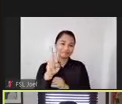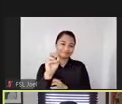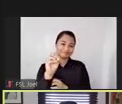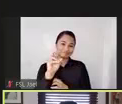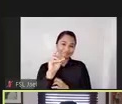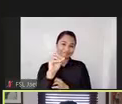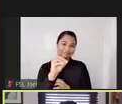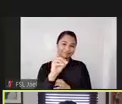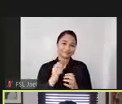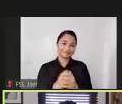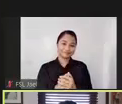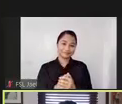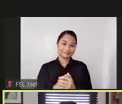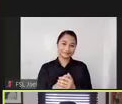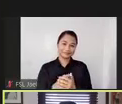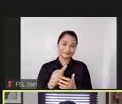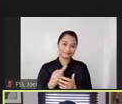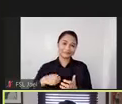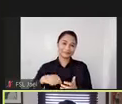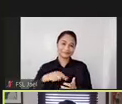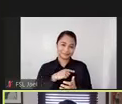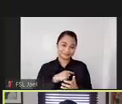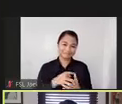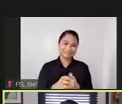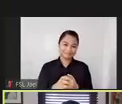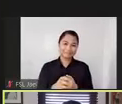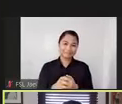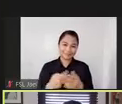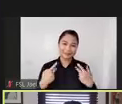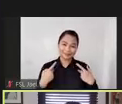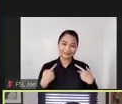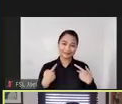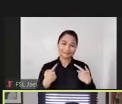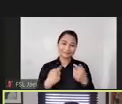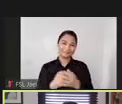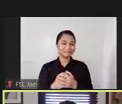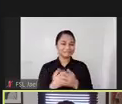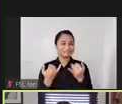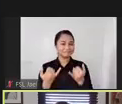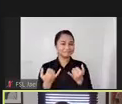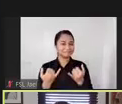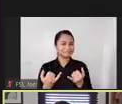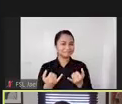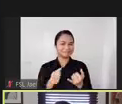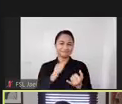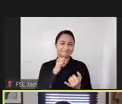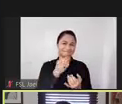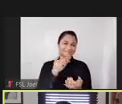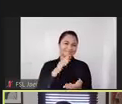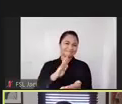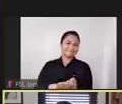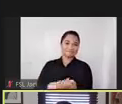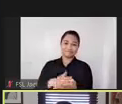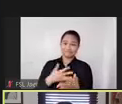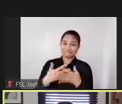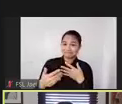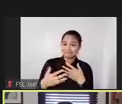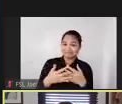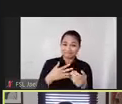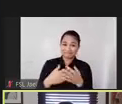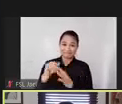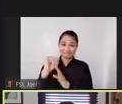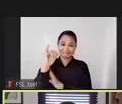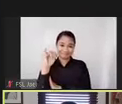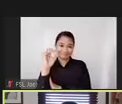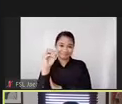badly, considering that the IOC has built the Olympic House, which is, it won the